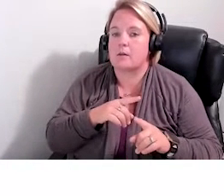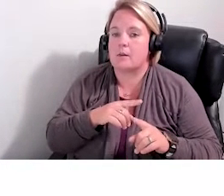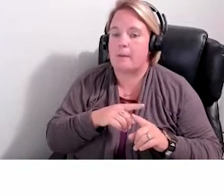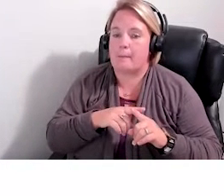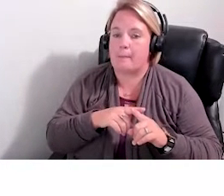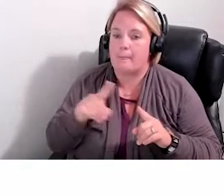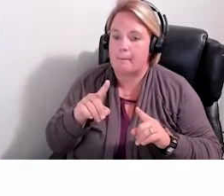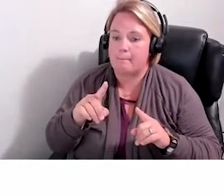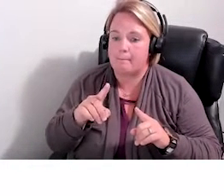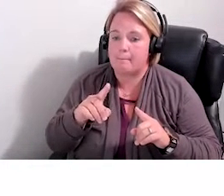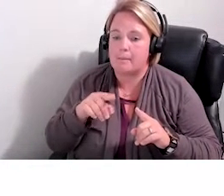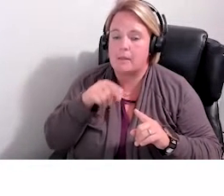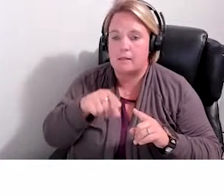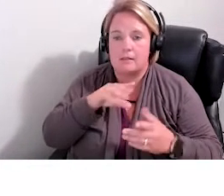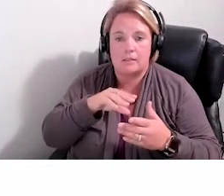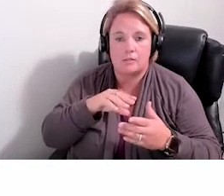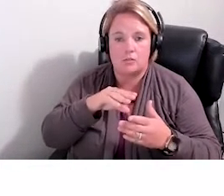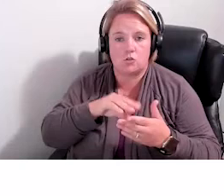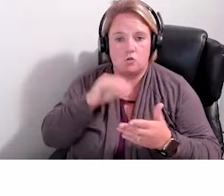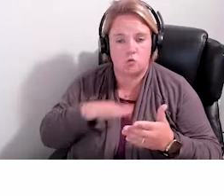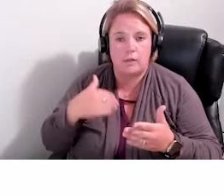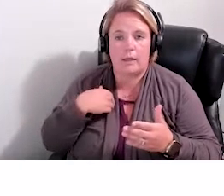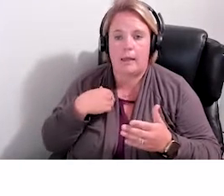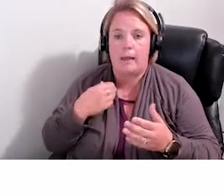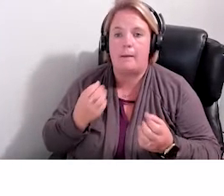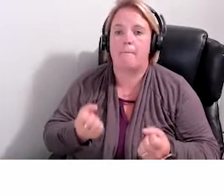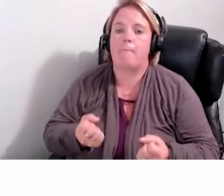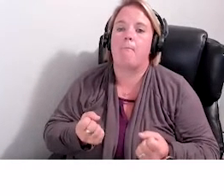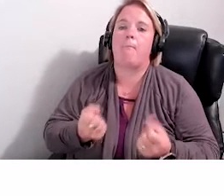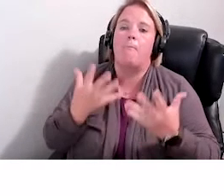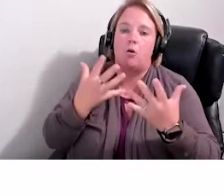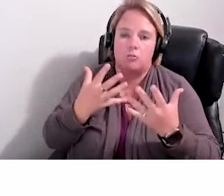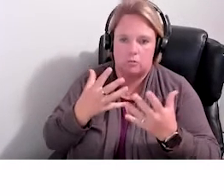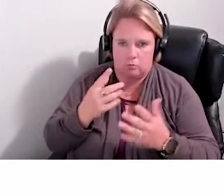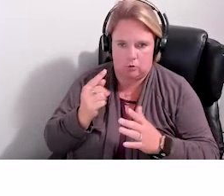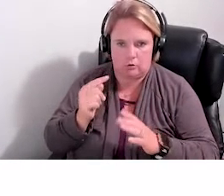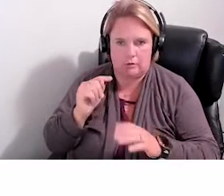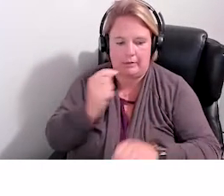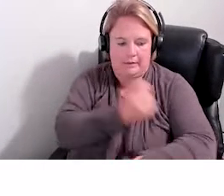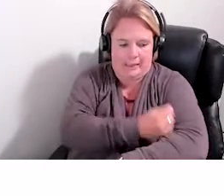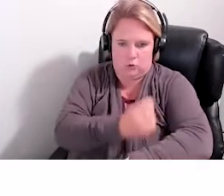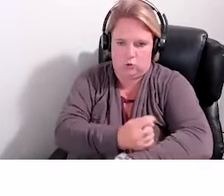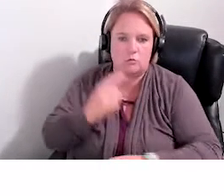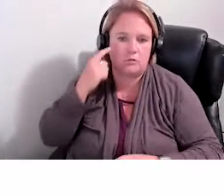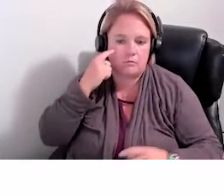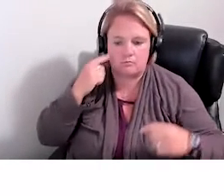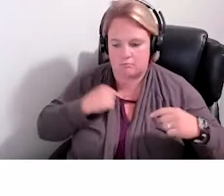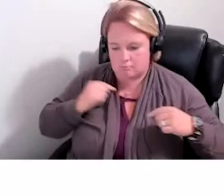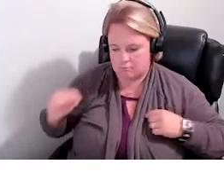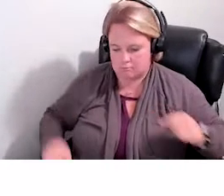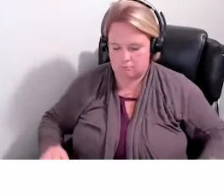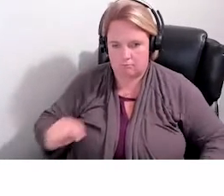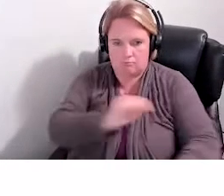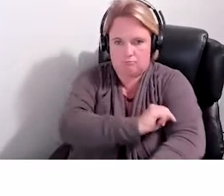shouldn't matter, but this student did have multiple visible tattoos on his face, on his arms. And two, when a student